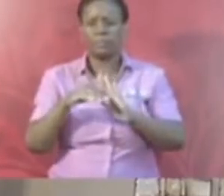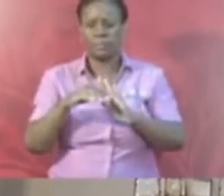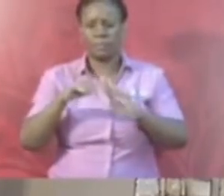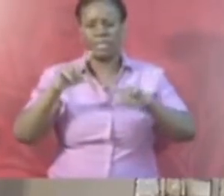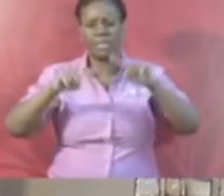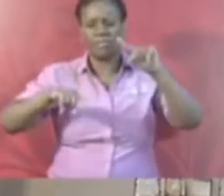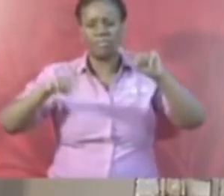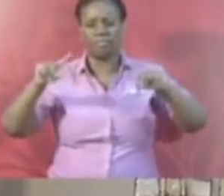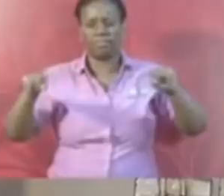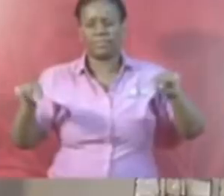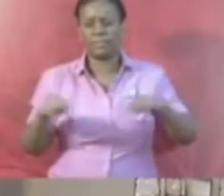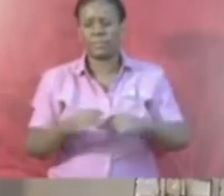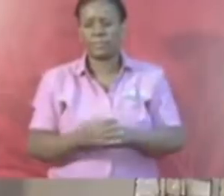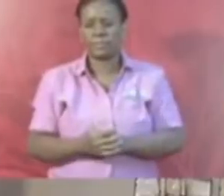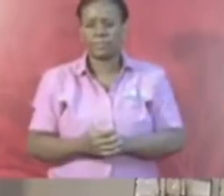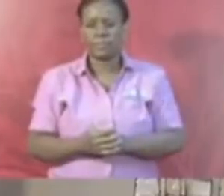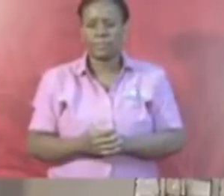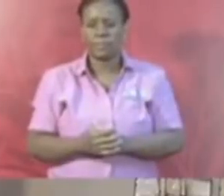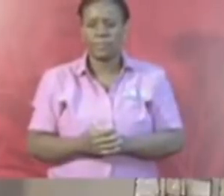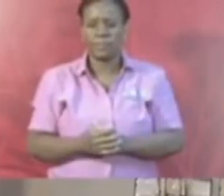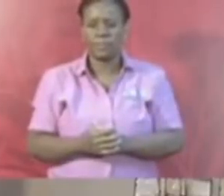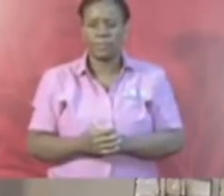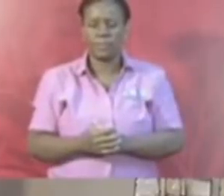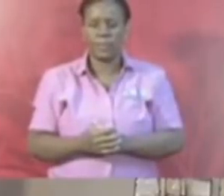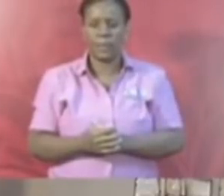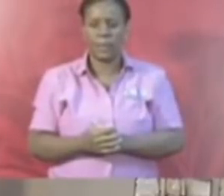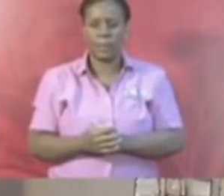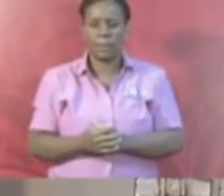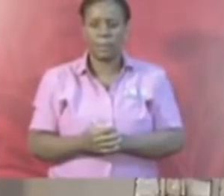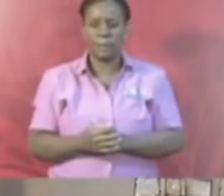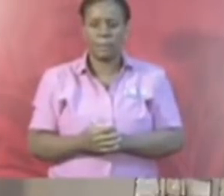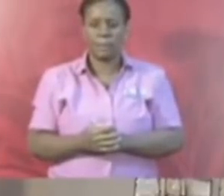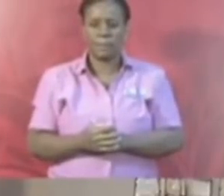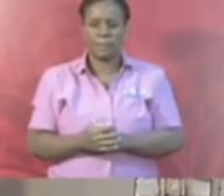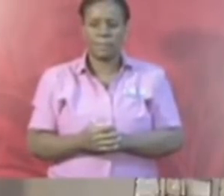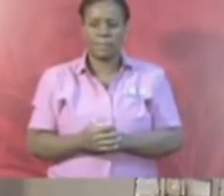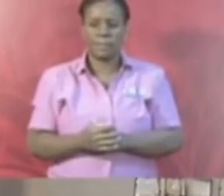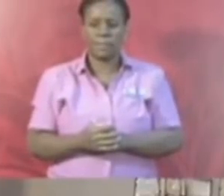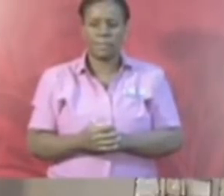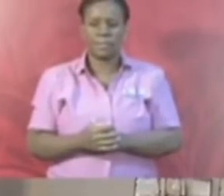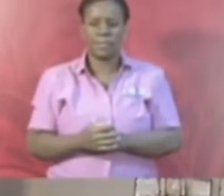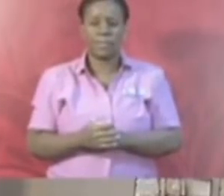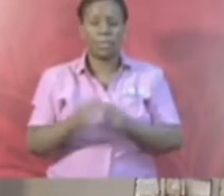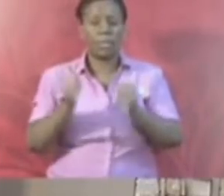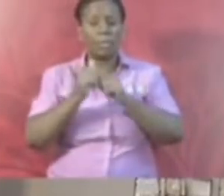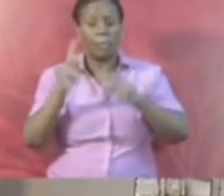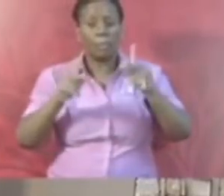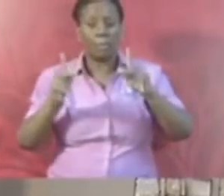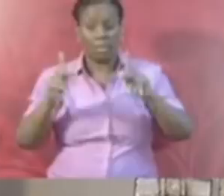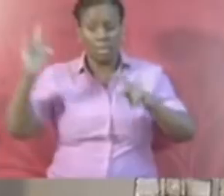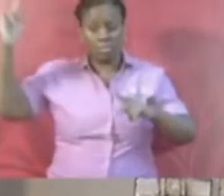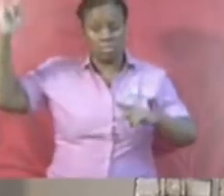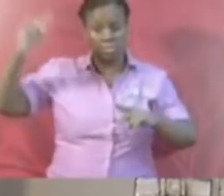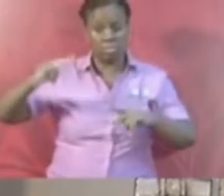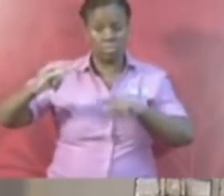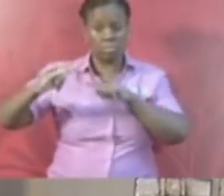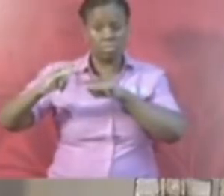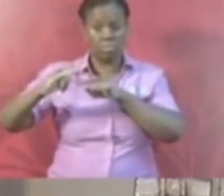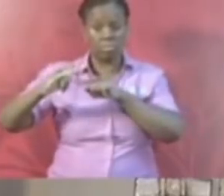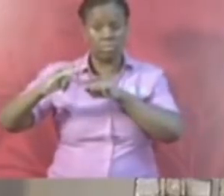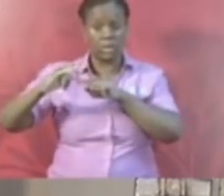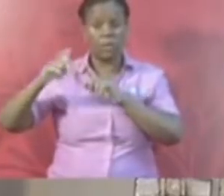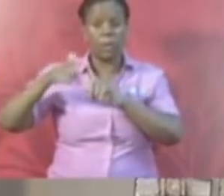and cluster and community. So with respect to persons returning from low-risk countries, the following will